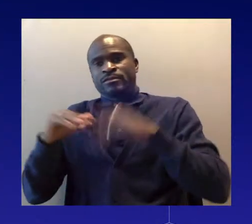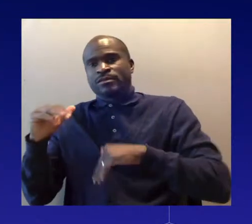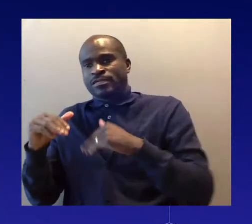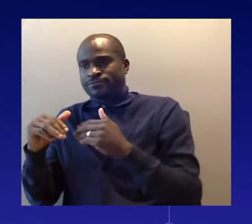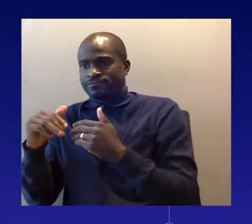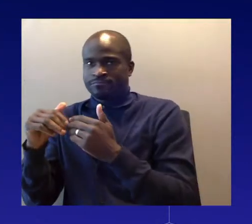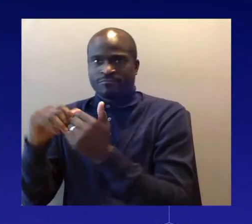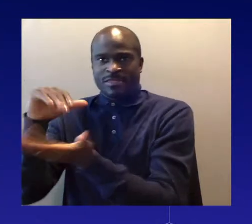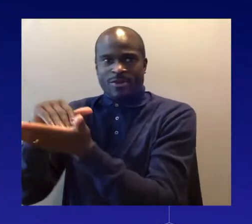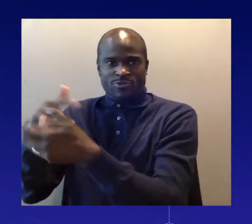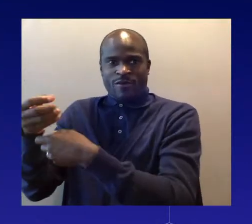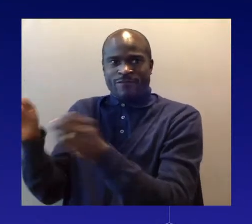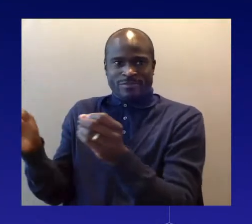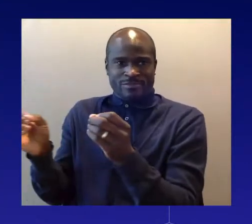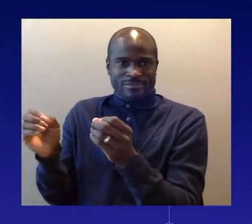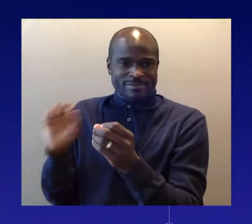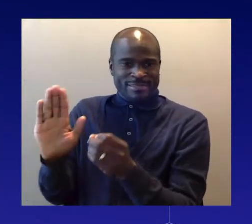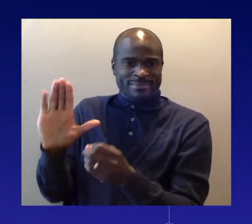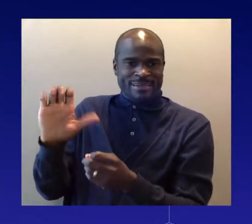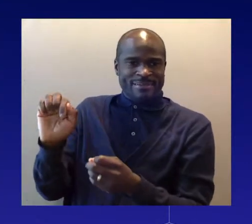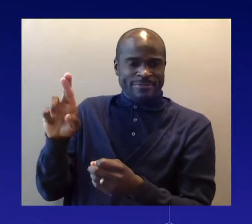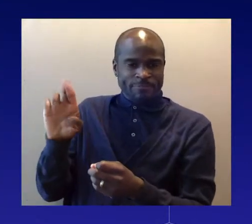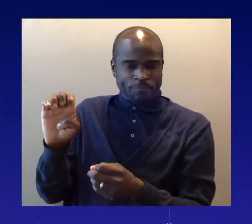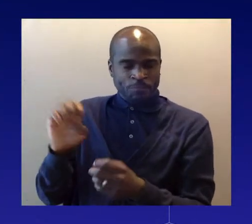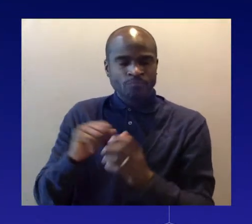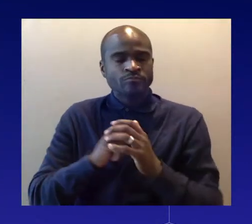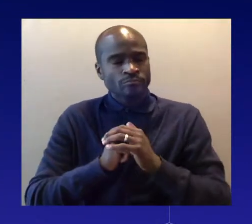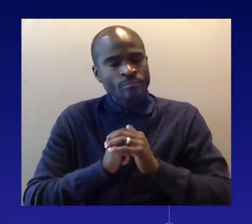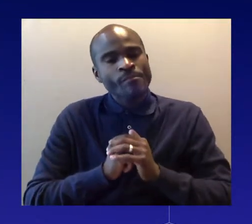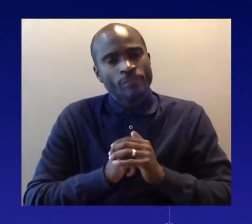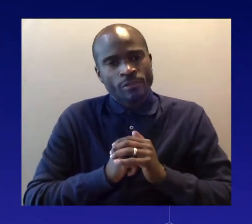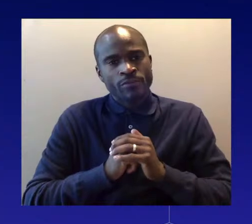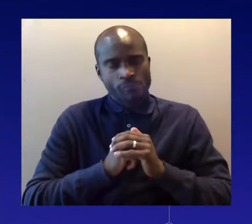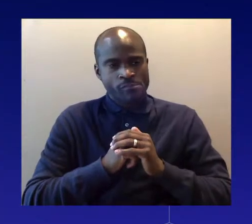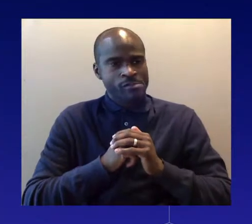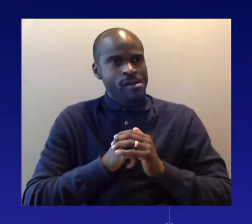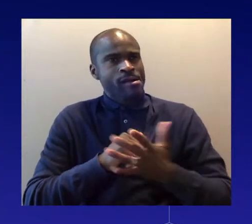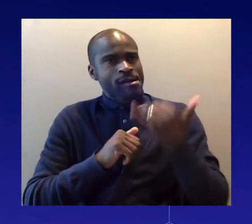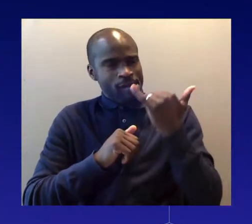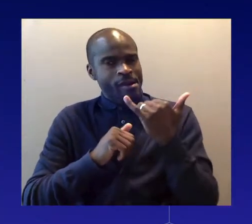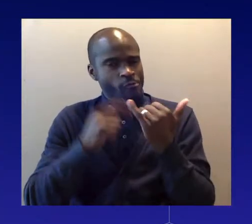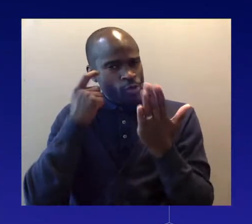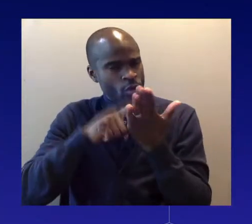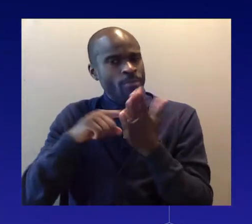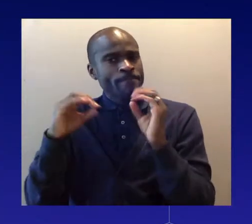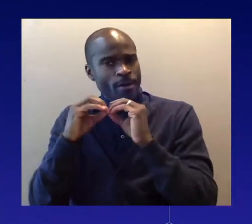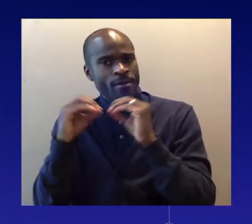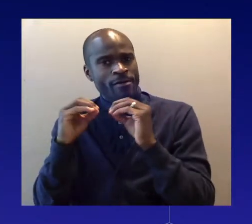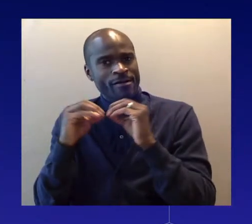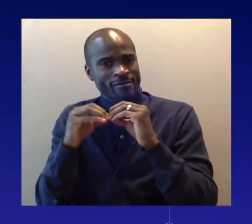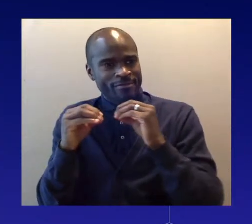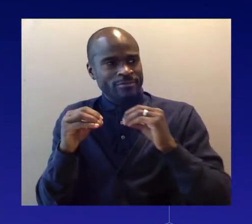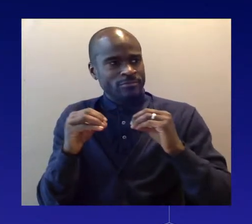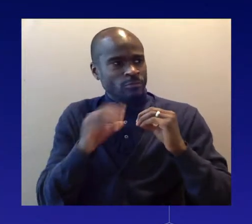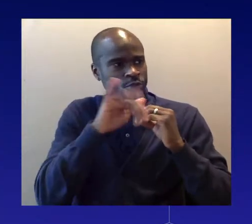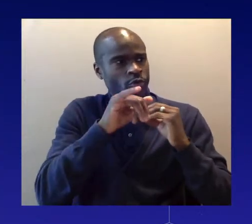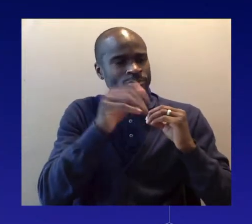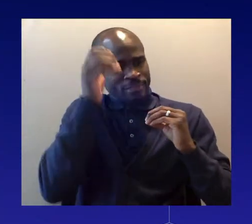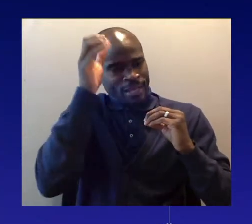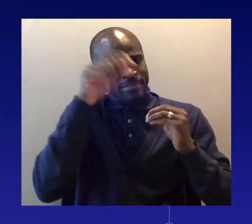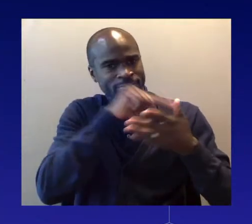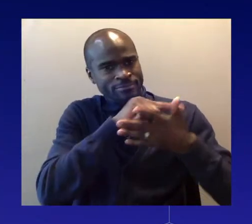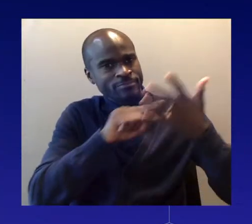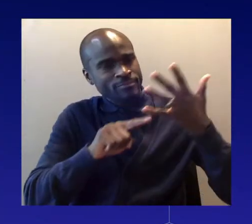rooms like these to something that is becoming more and more woven into the fabric of the healthcare system, and conversations